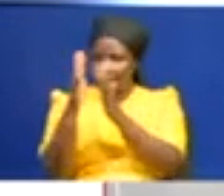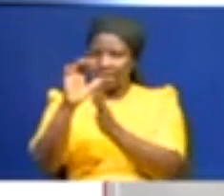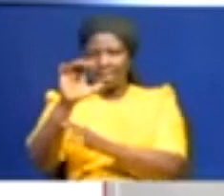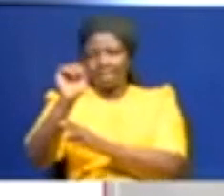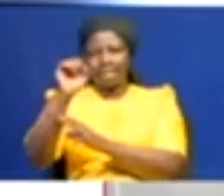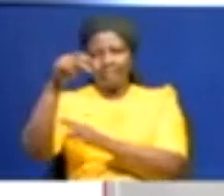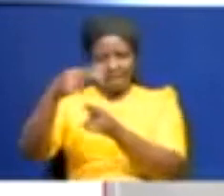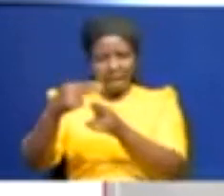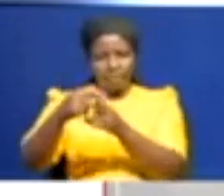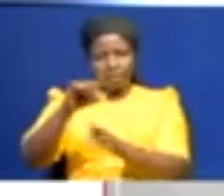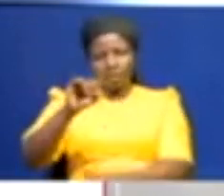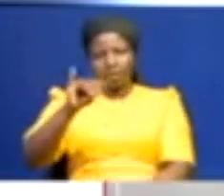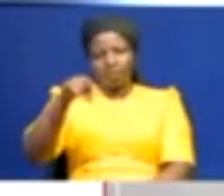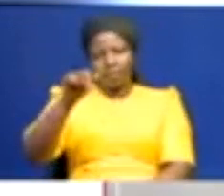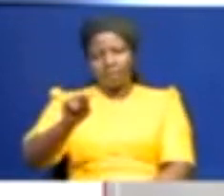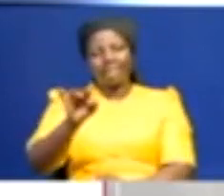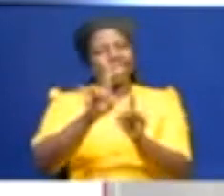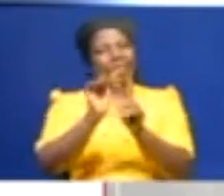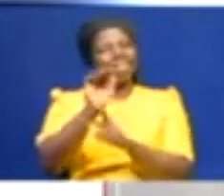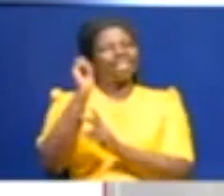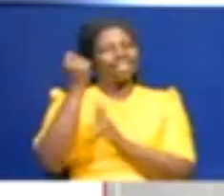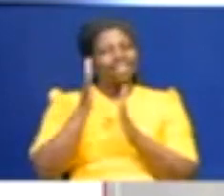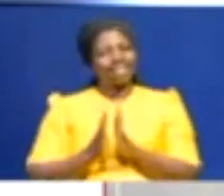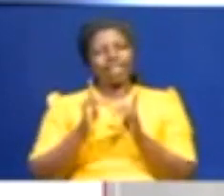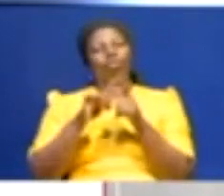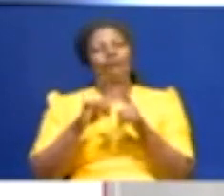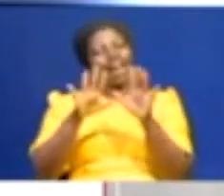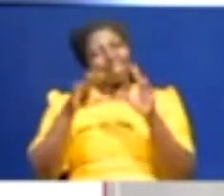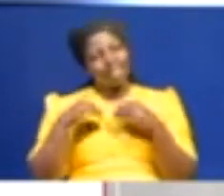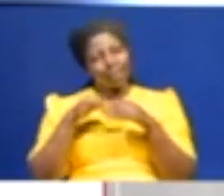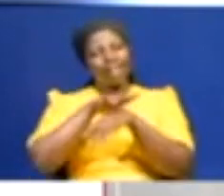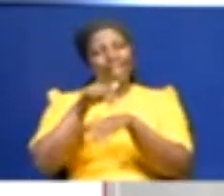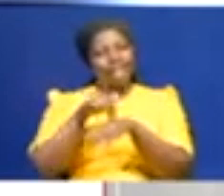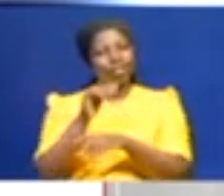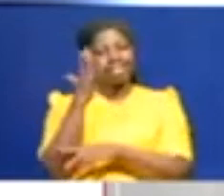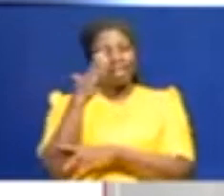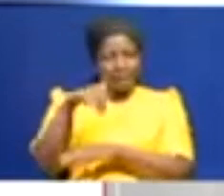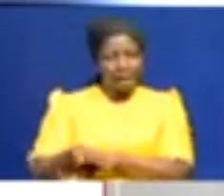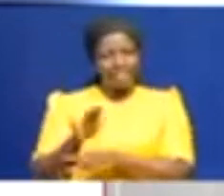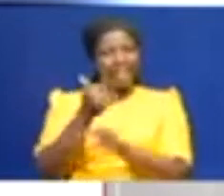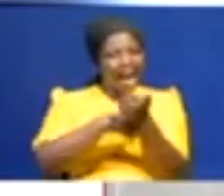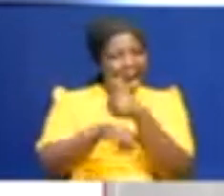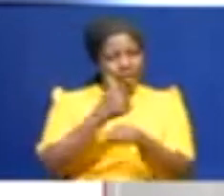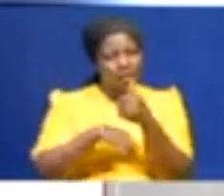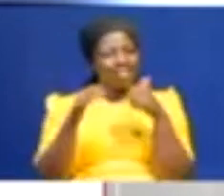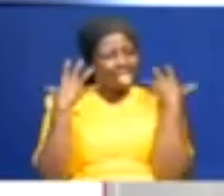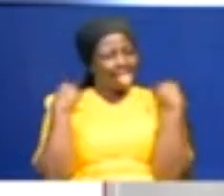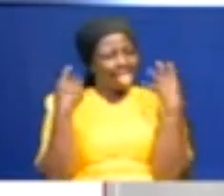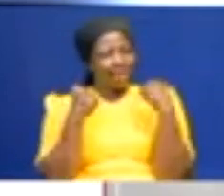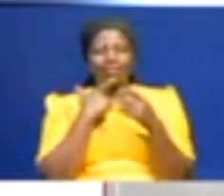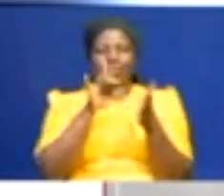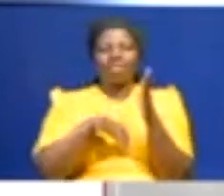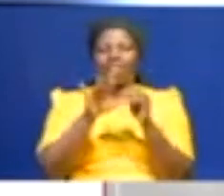Tuya is at the same time urging Kenyans to embrace the national tree planting drive, saying the country needs to put in more